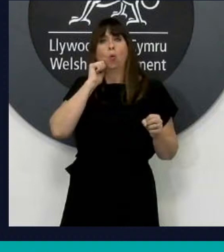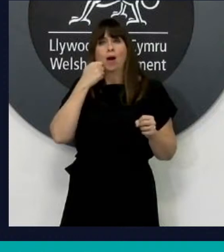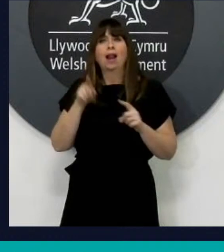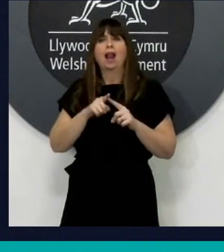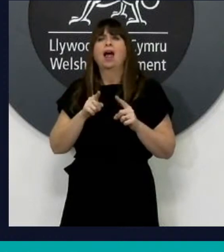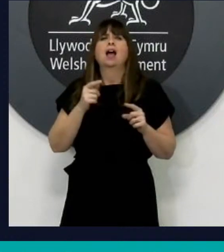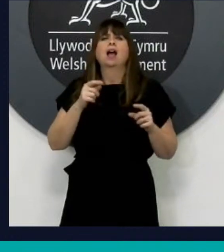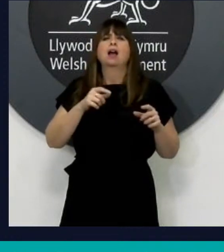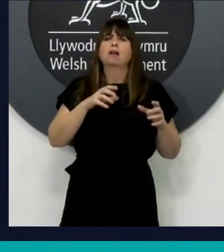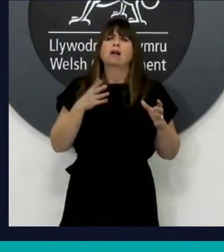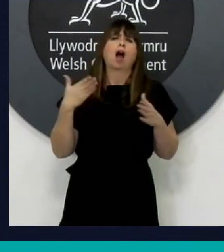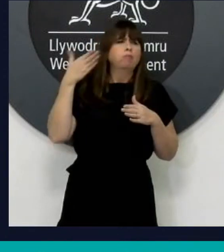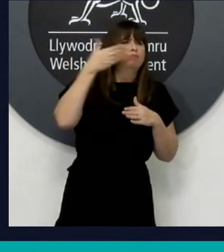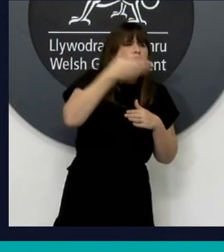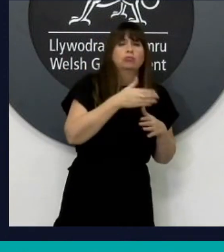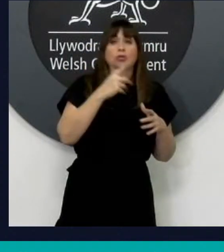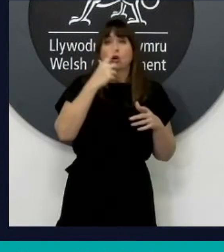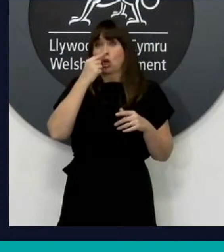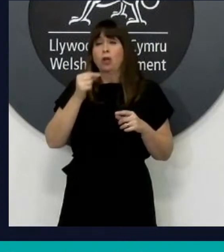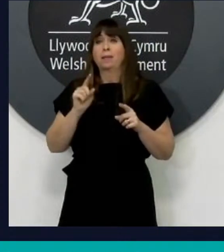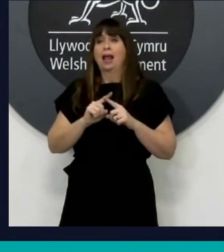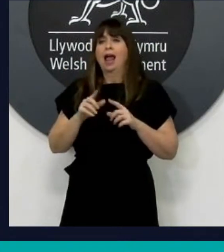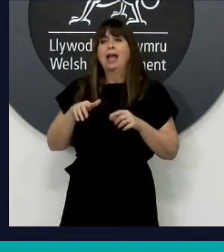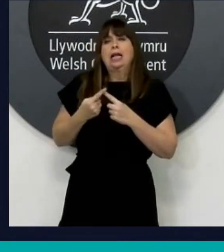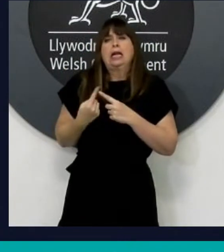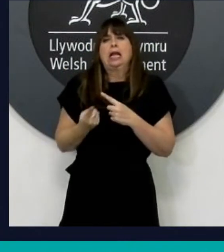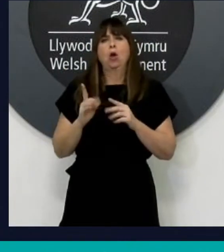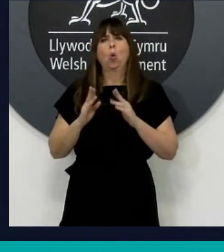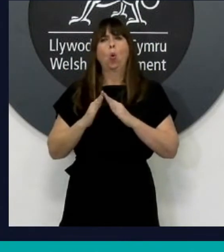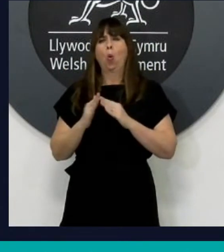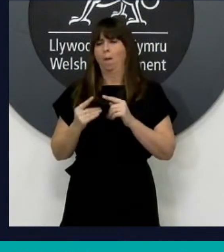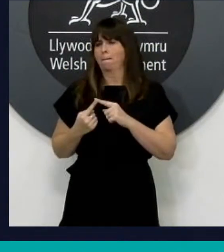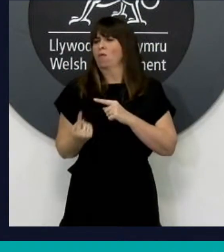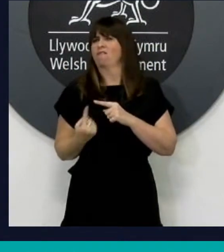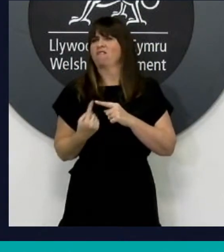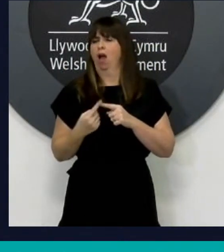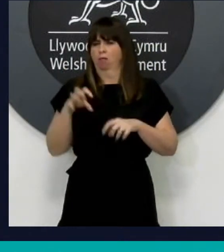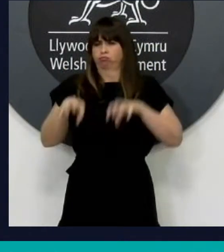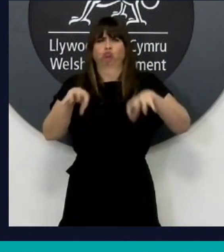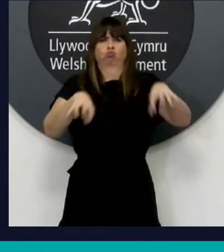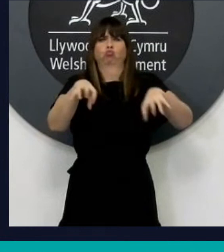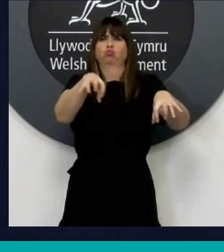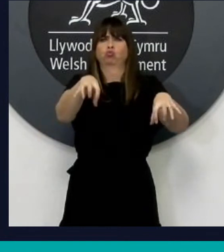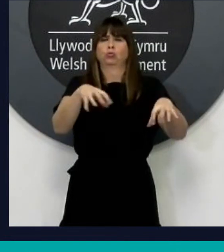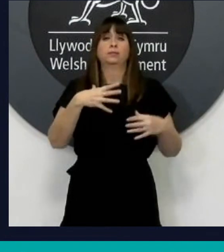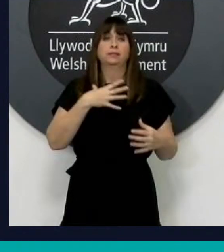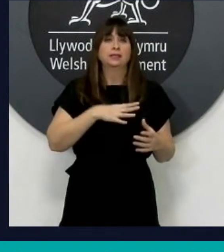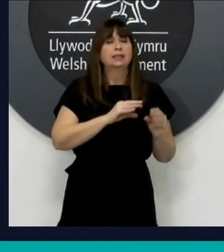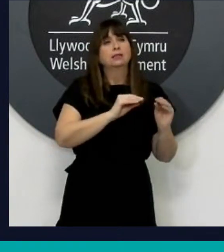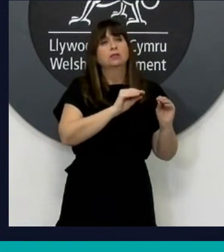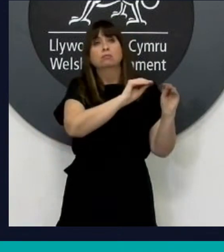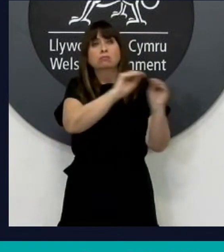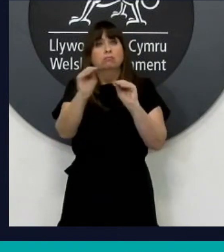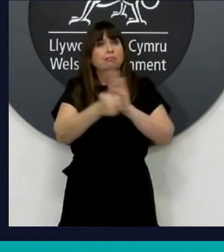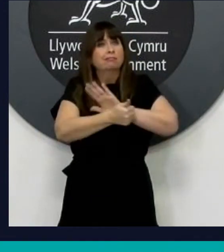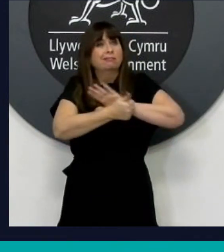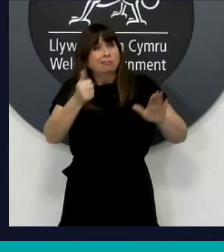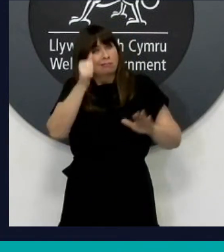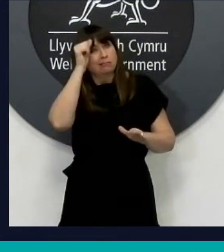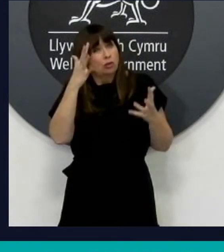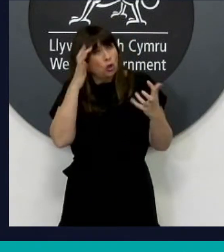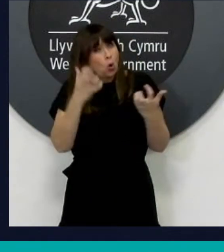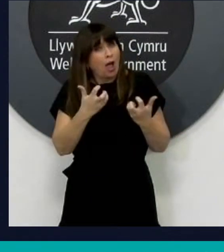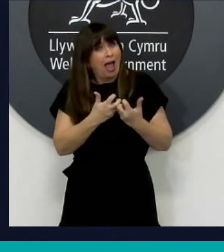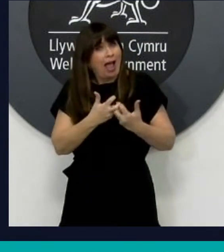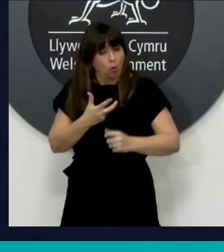models, working with primary care colleagues wherever we can, and with other public service staff who are trained vaccinators to